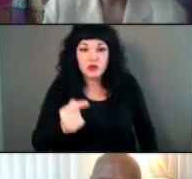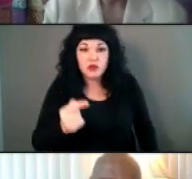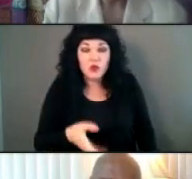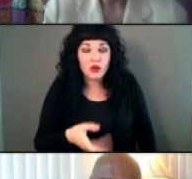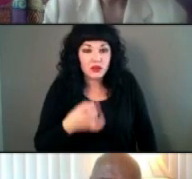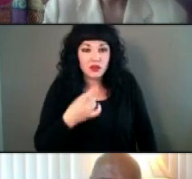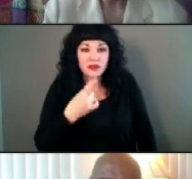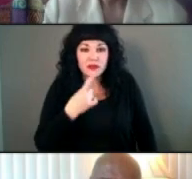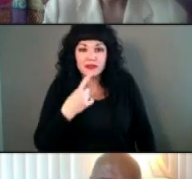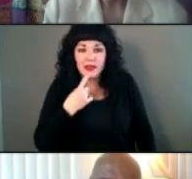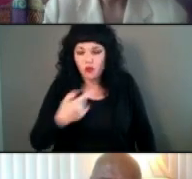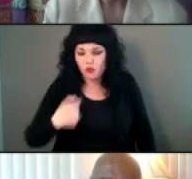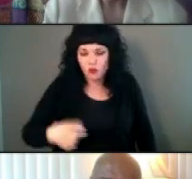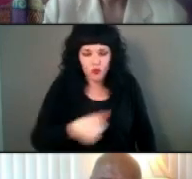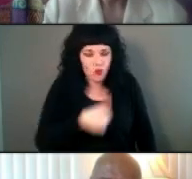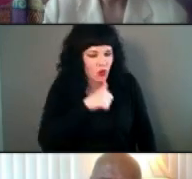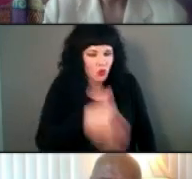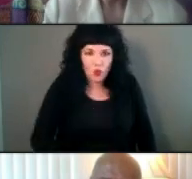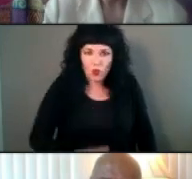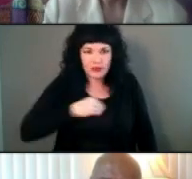the campaign to defund,